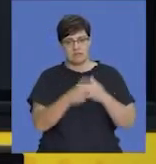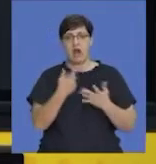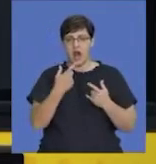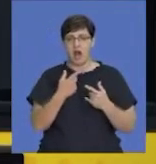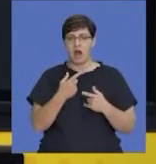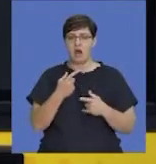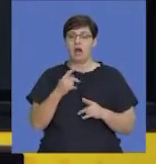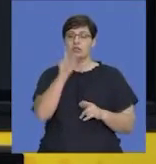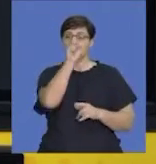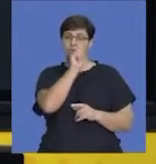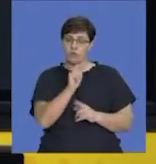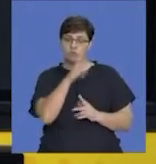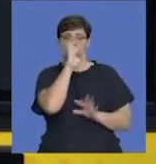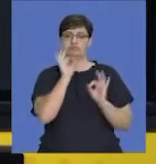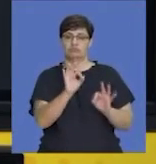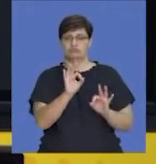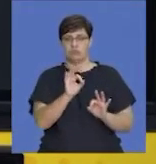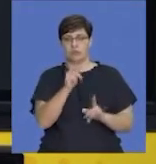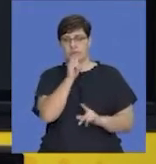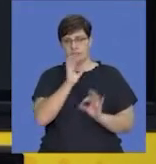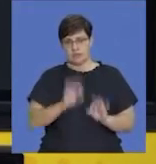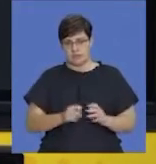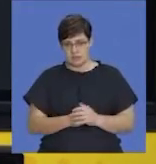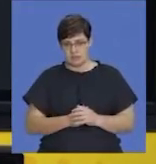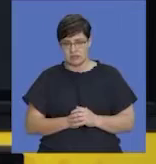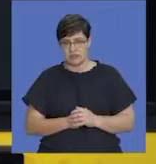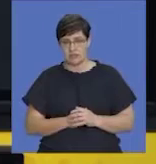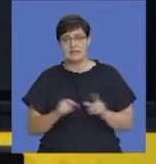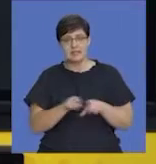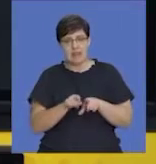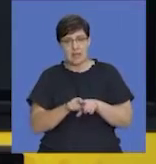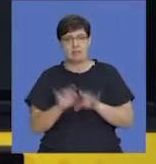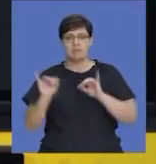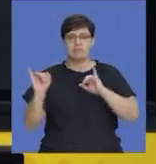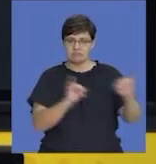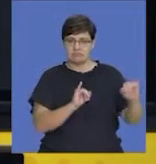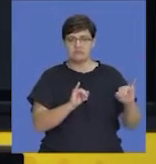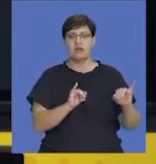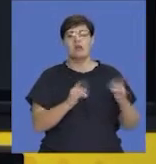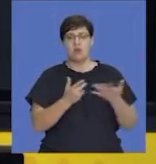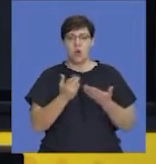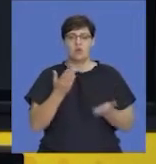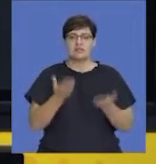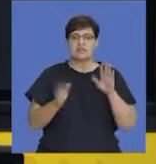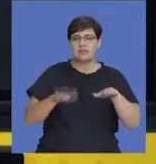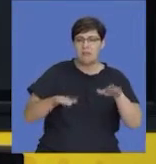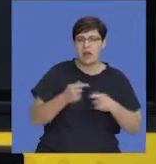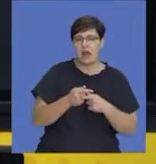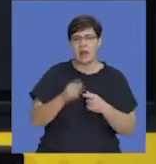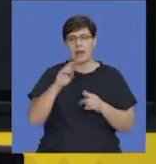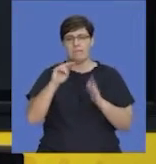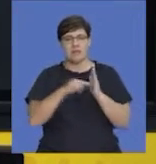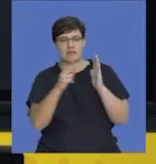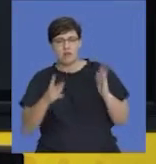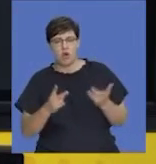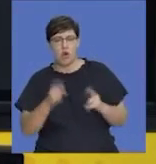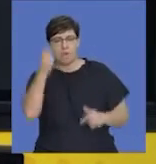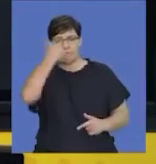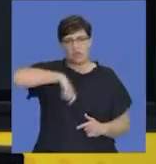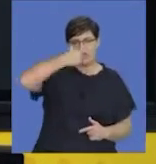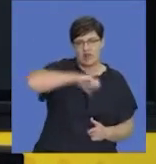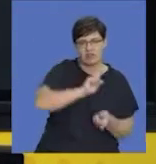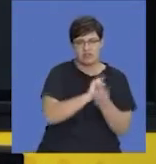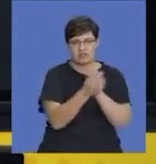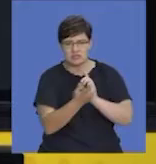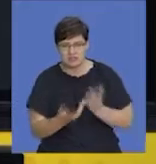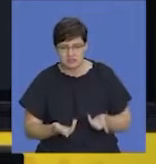terms. Then also remember, we have been introduced to figurative language, your similes, metaphors, personification.